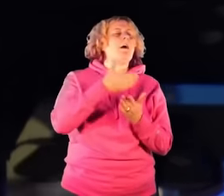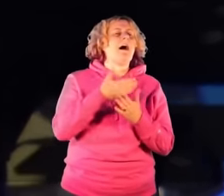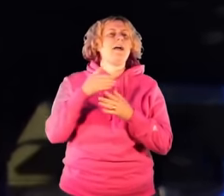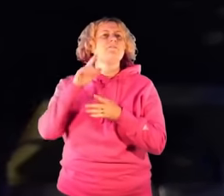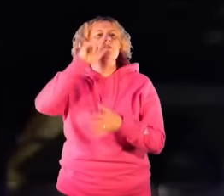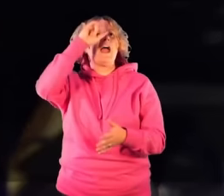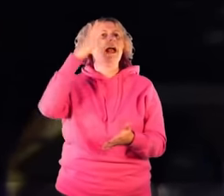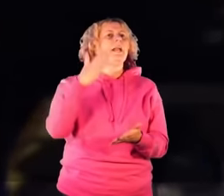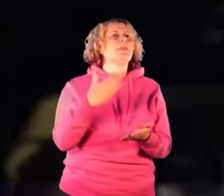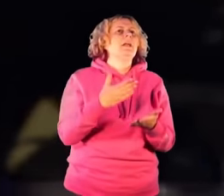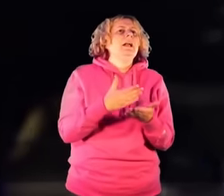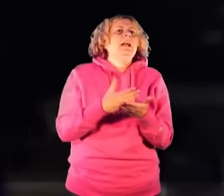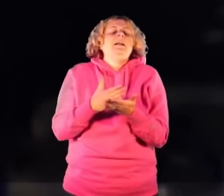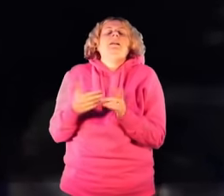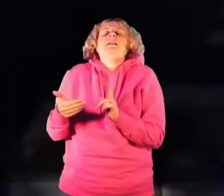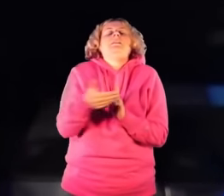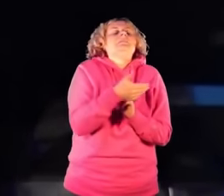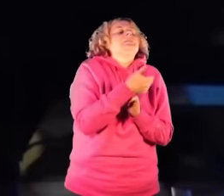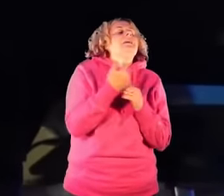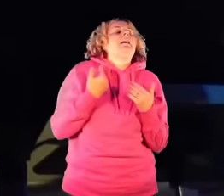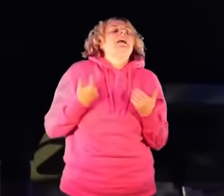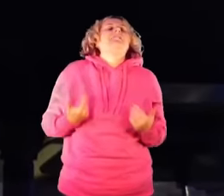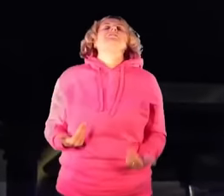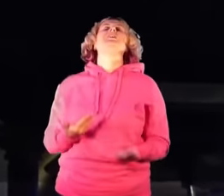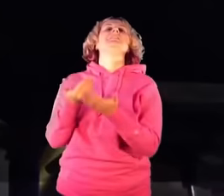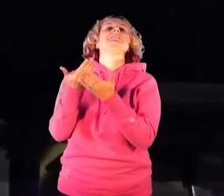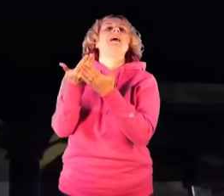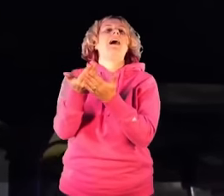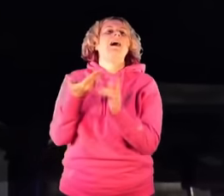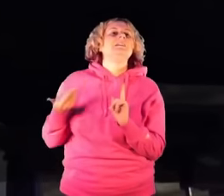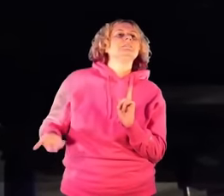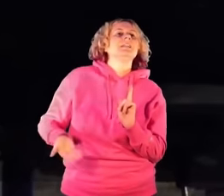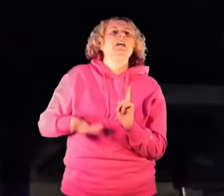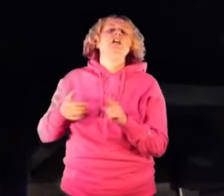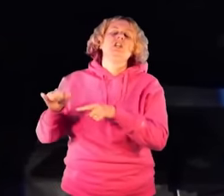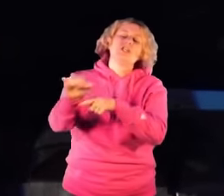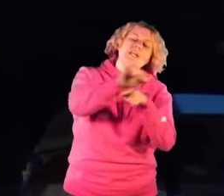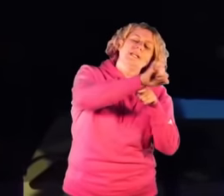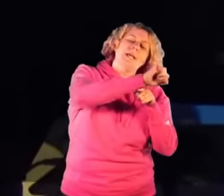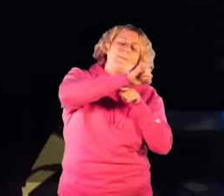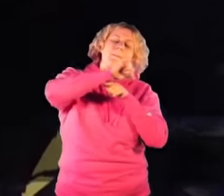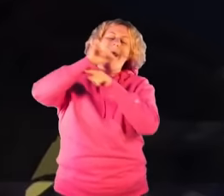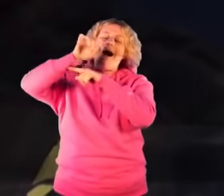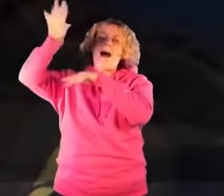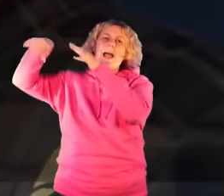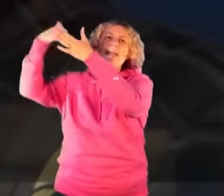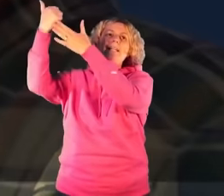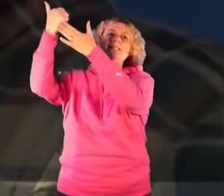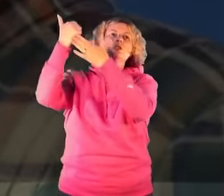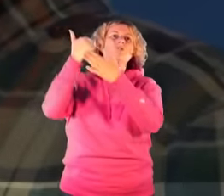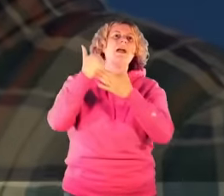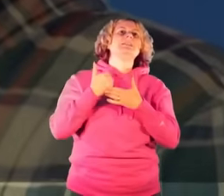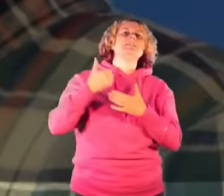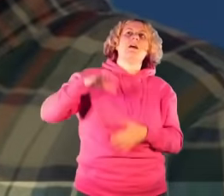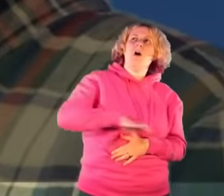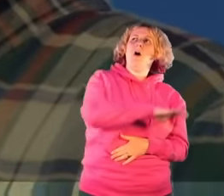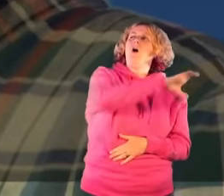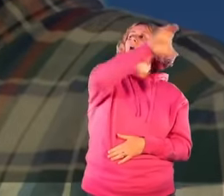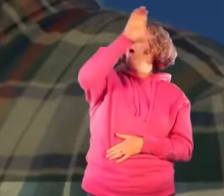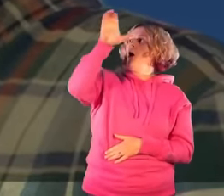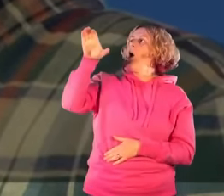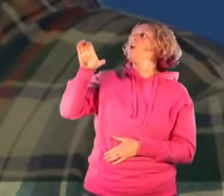Secure by faith in the Savior's hands, shielded by His